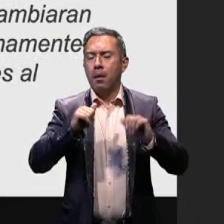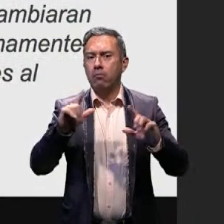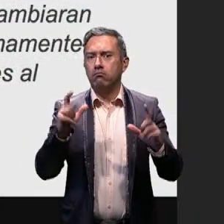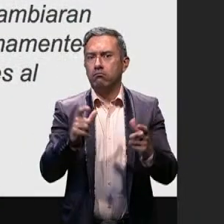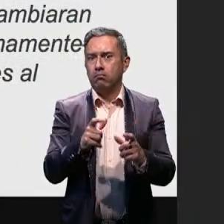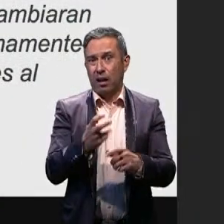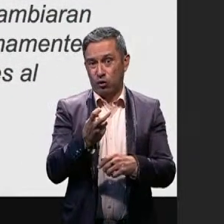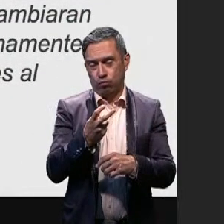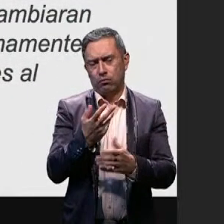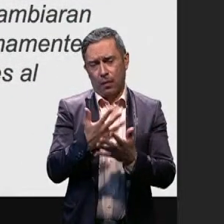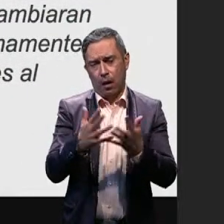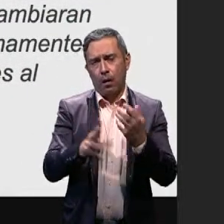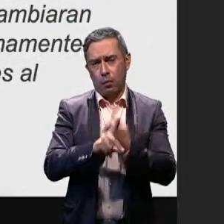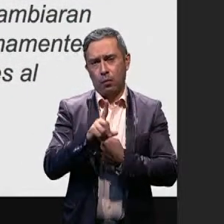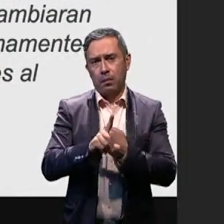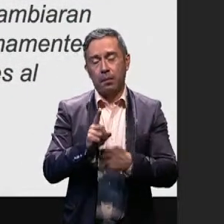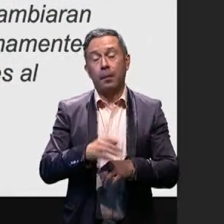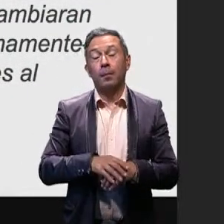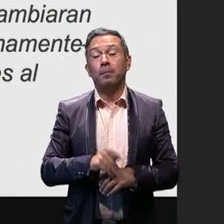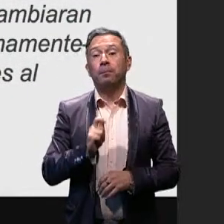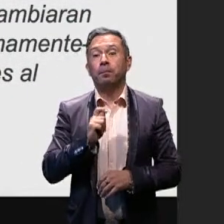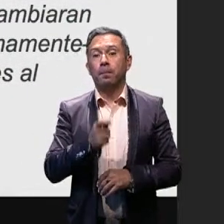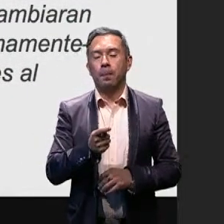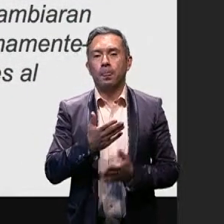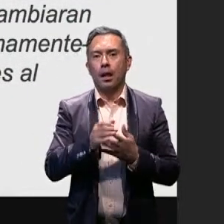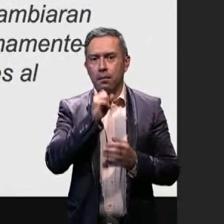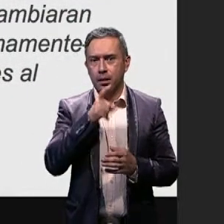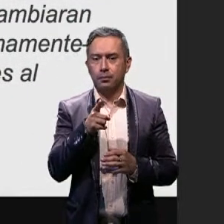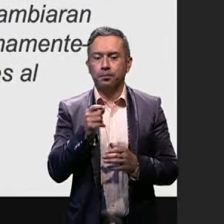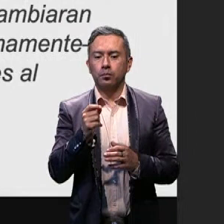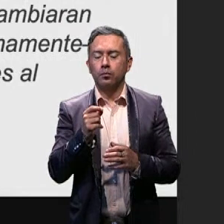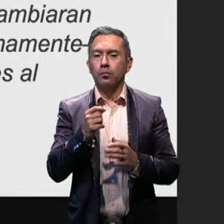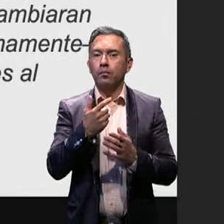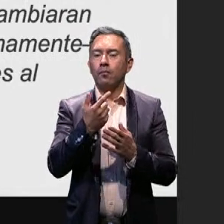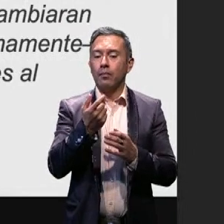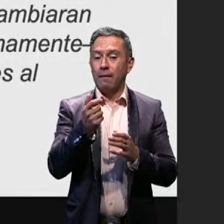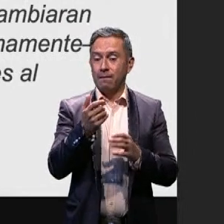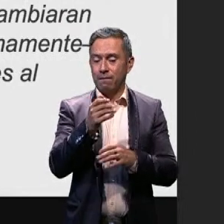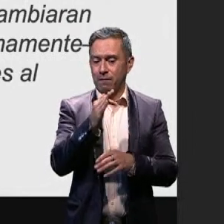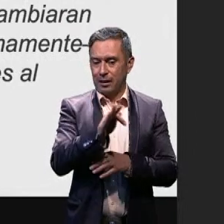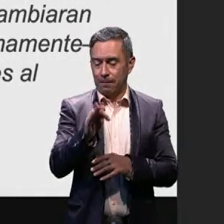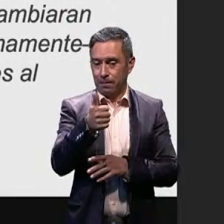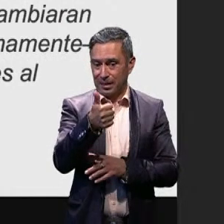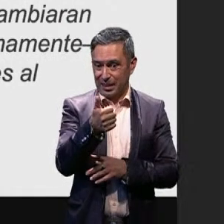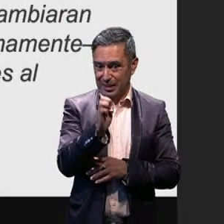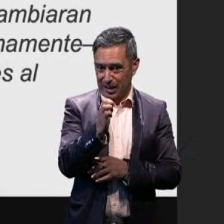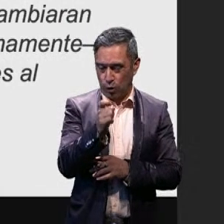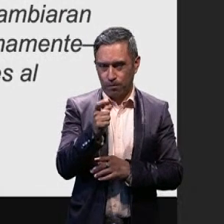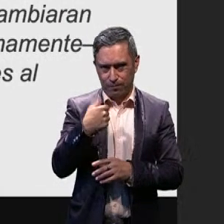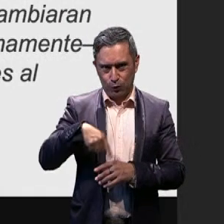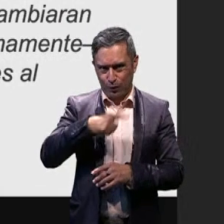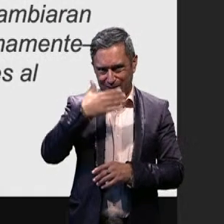hearings, we now know that a former president of the United States attempted to pressure these professional